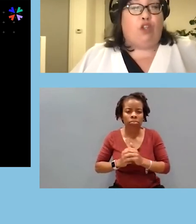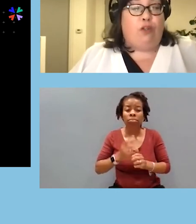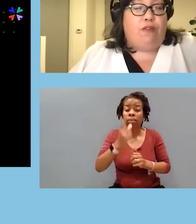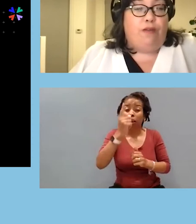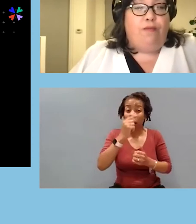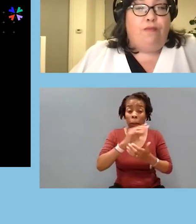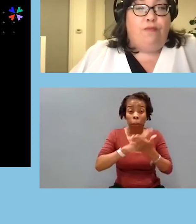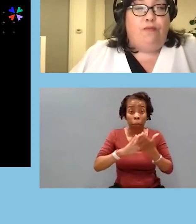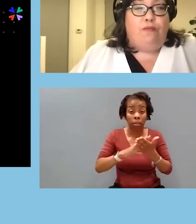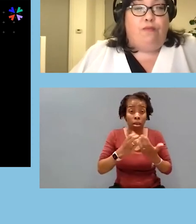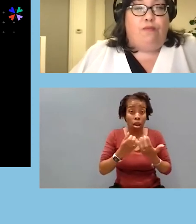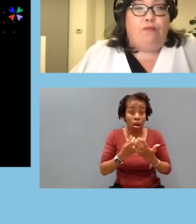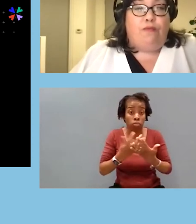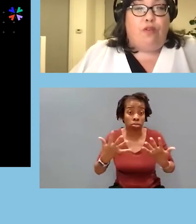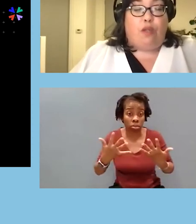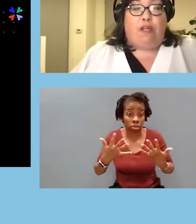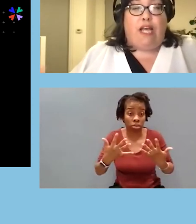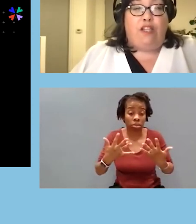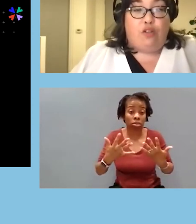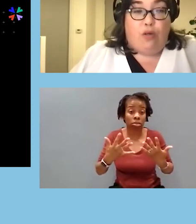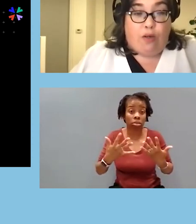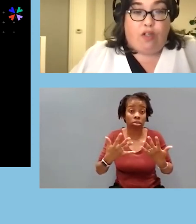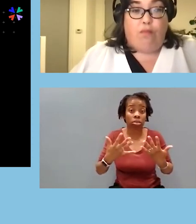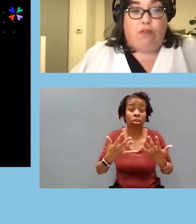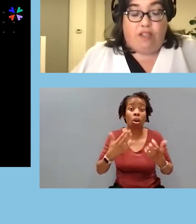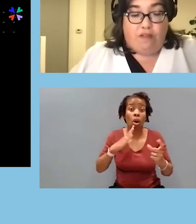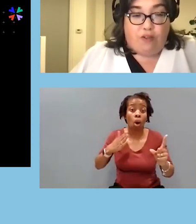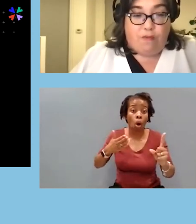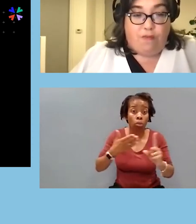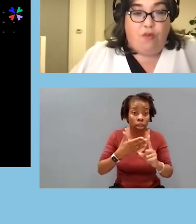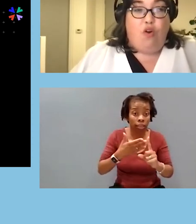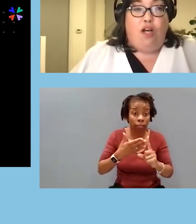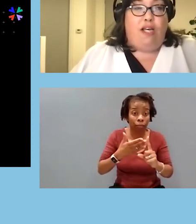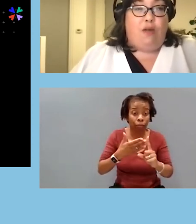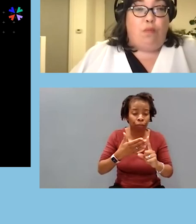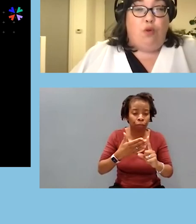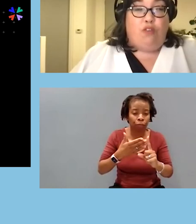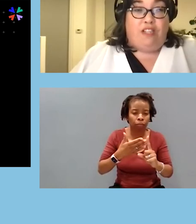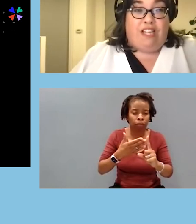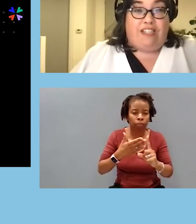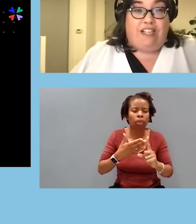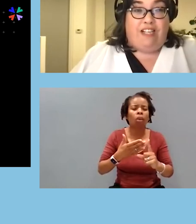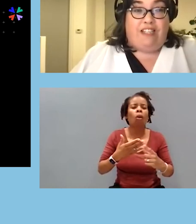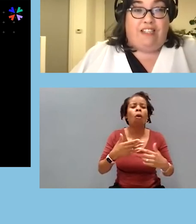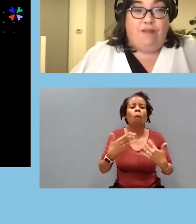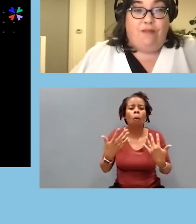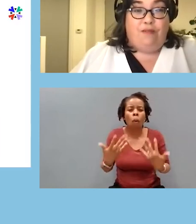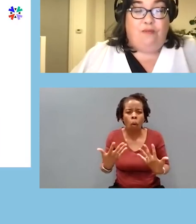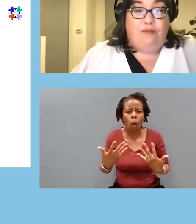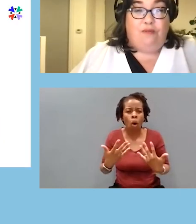and observed. The potential outcomes are different. If we move to the next